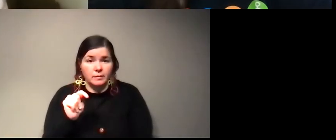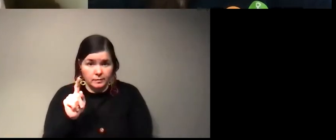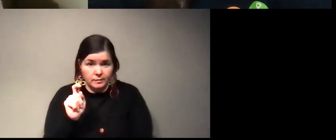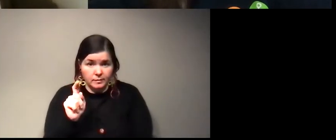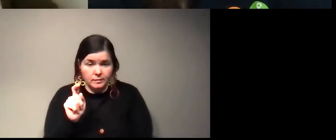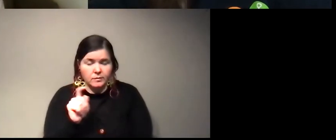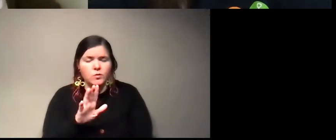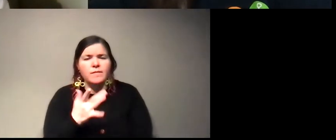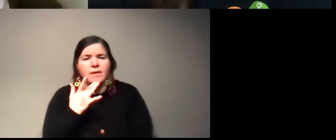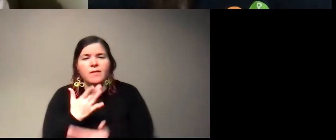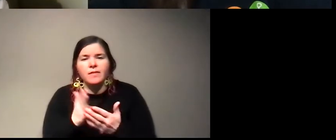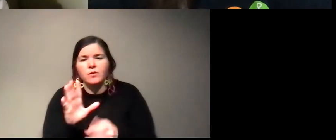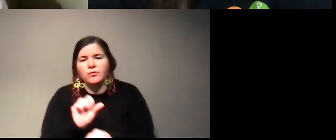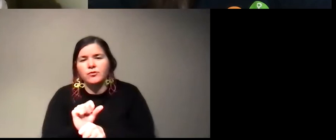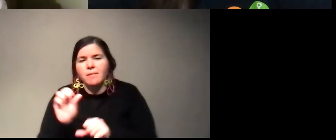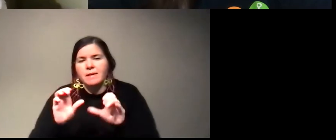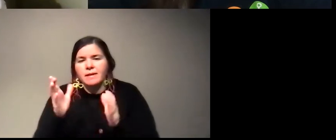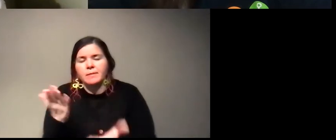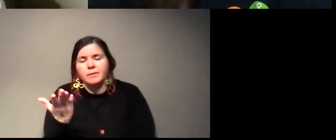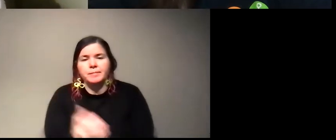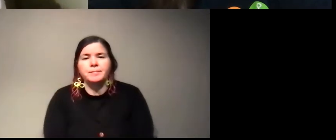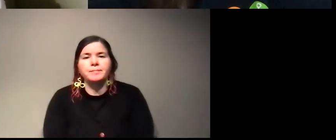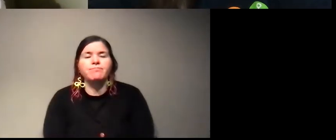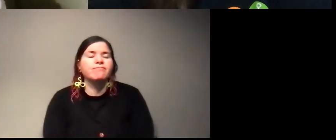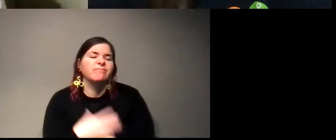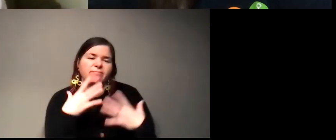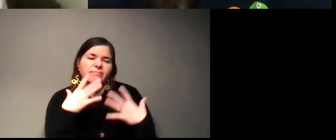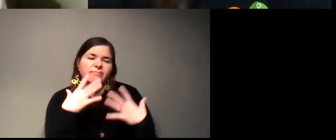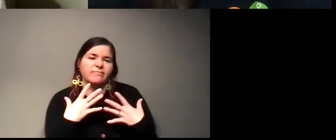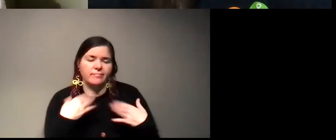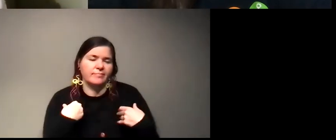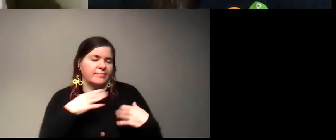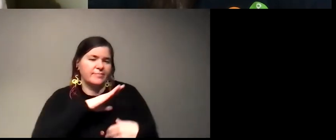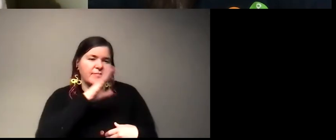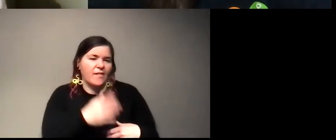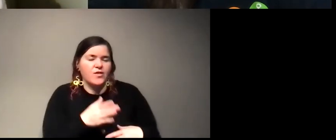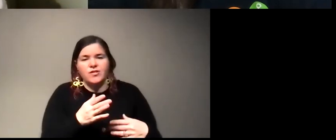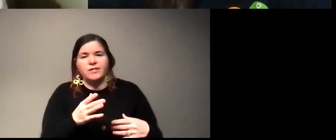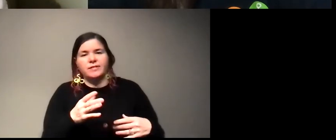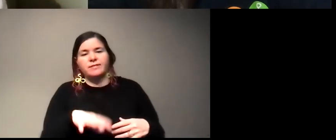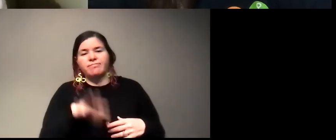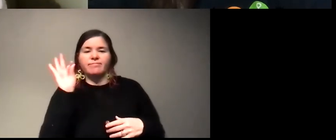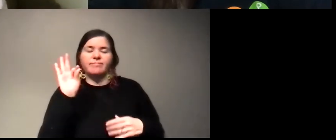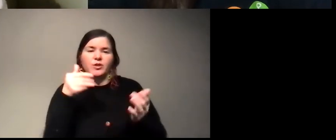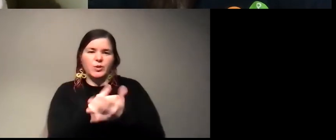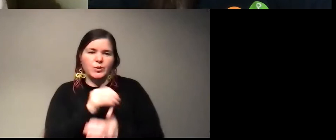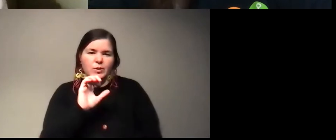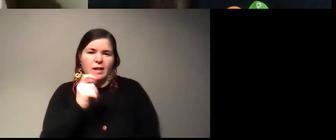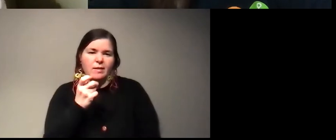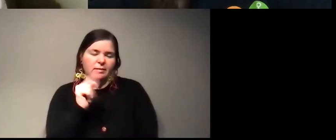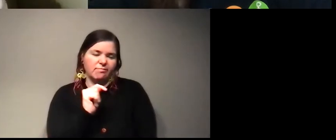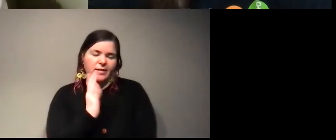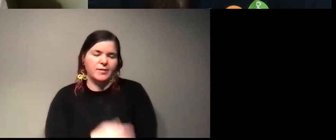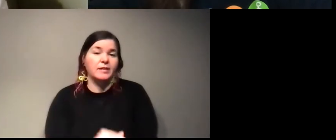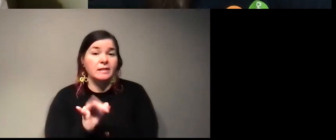as a chemist? Oh, so unfortunately, I have never discovered a new element. If